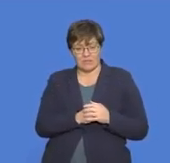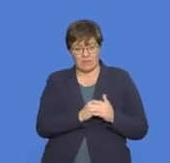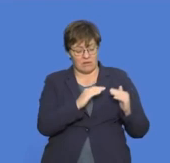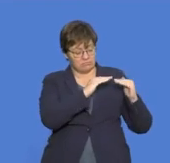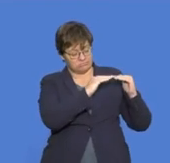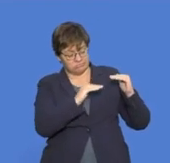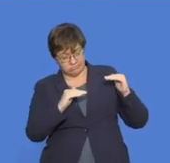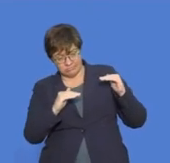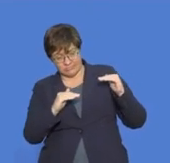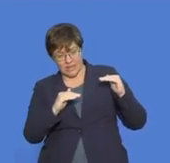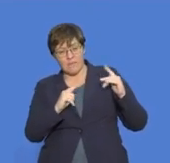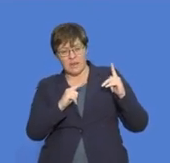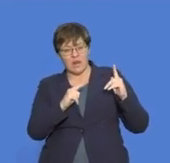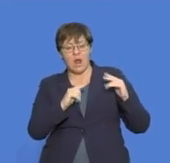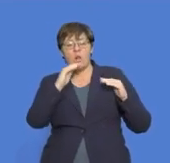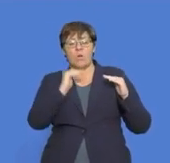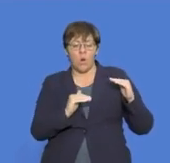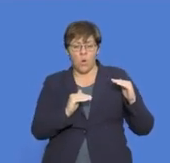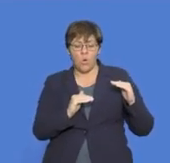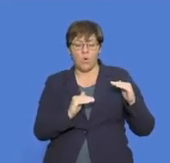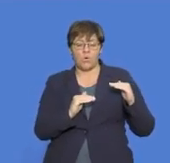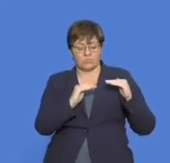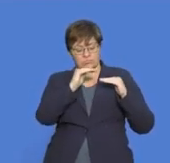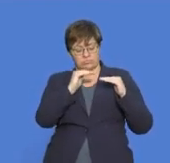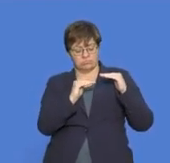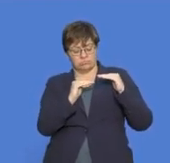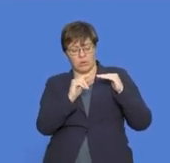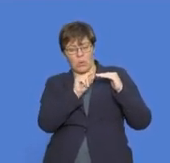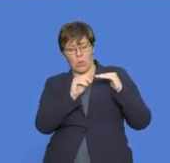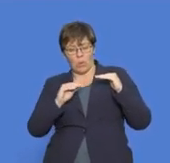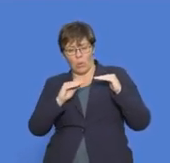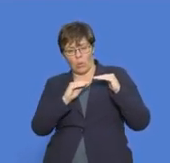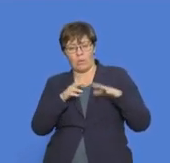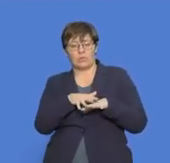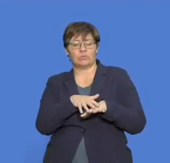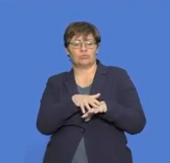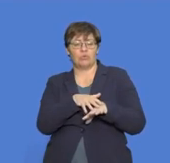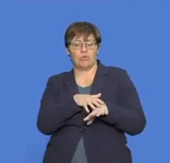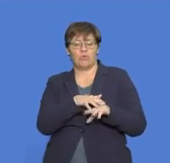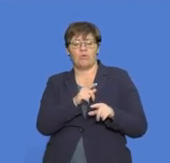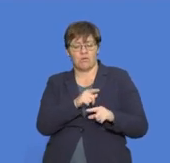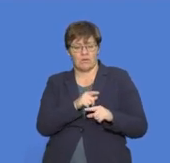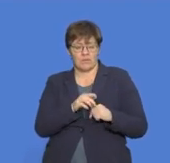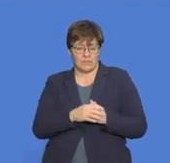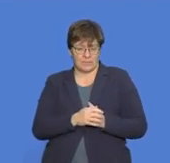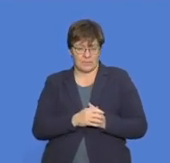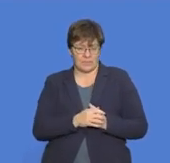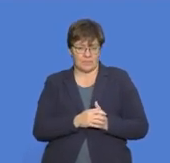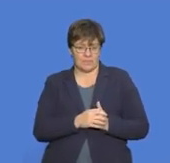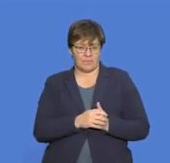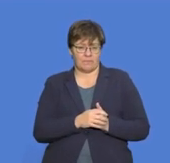there's a low concentration gradient, transpiration occurs slowly.